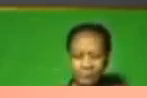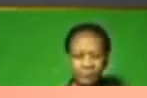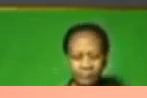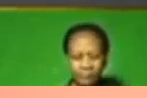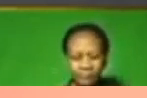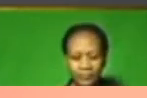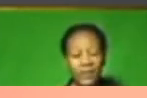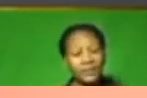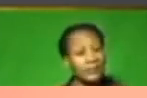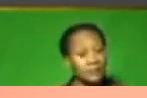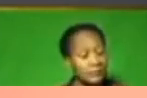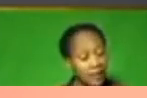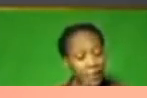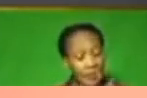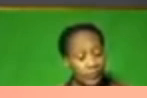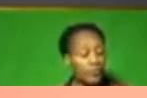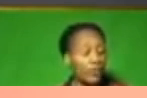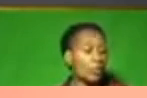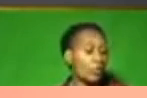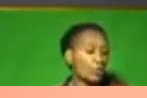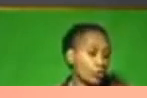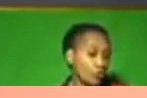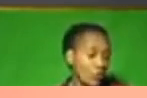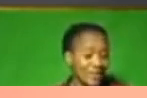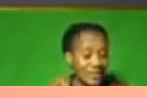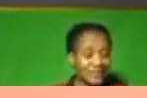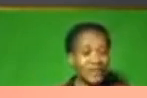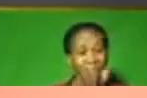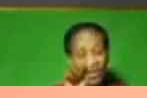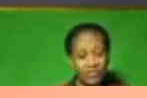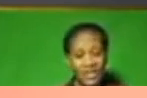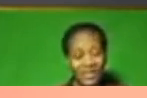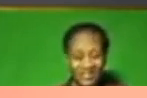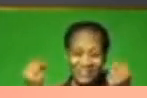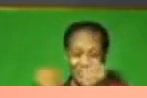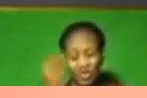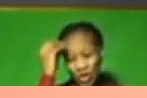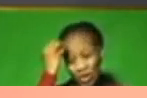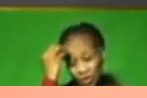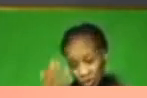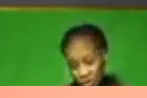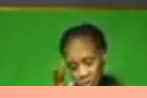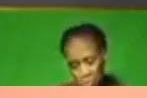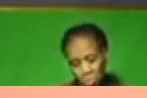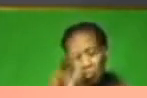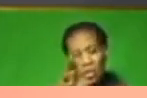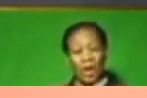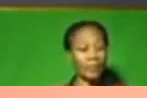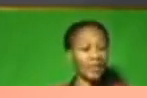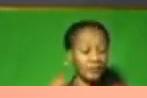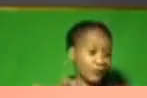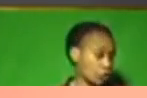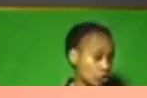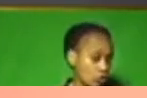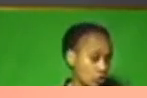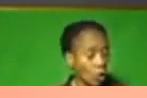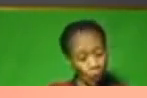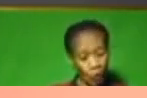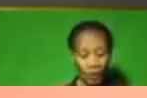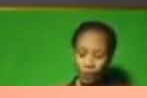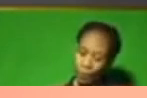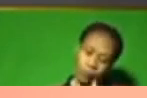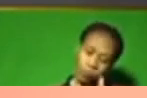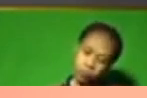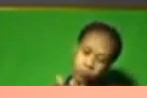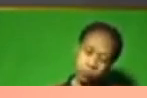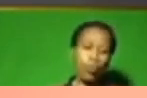Guided by the framework document on South Africa's national interest adopted by Cabinet, we continue to